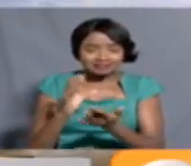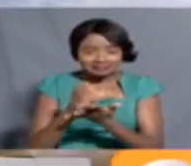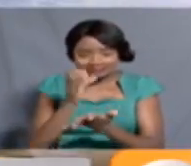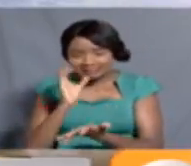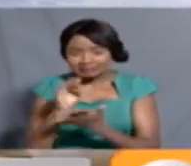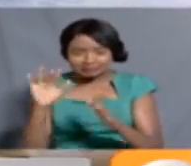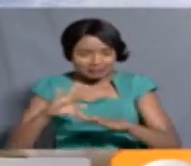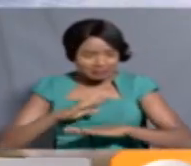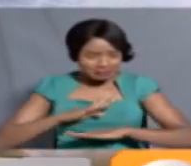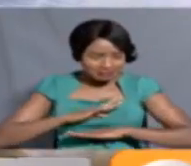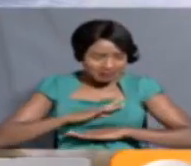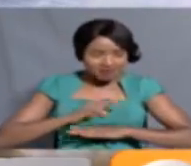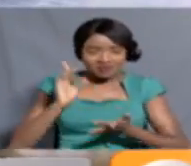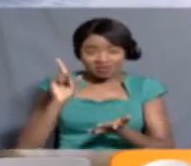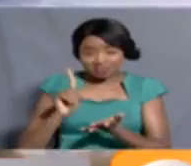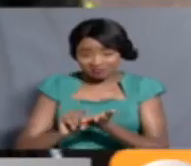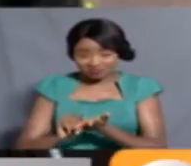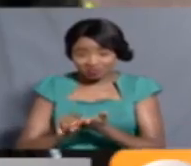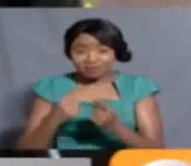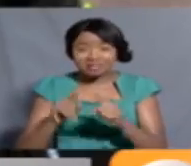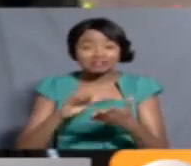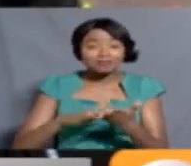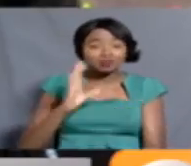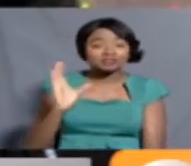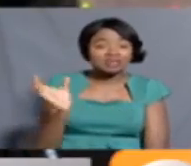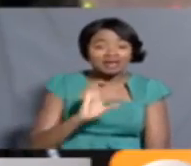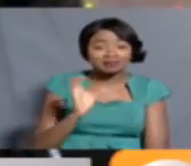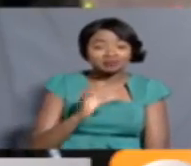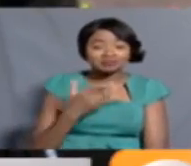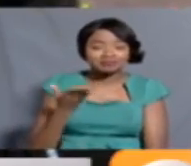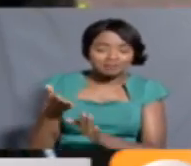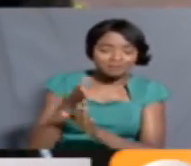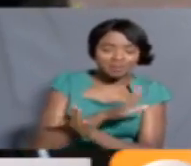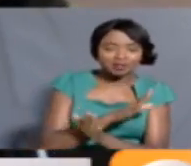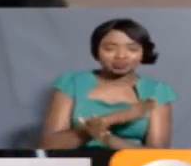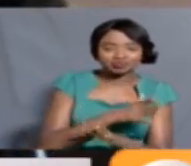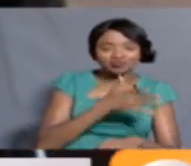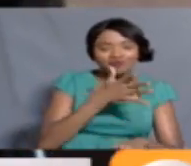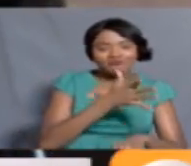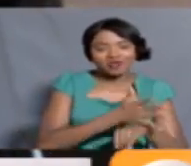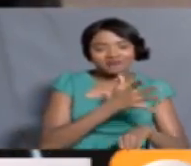could see most of its customers slide back to illicit brews.